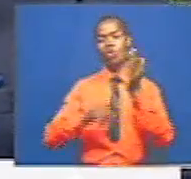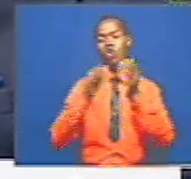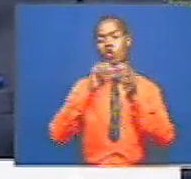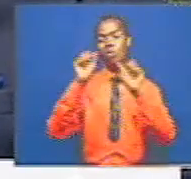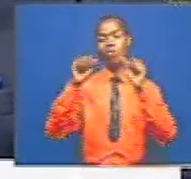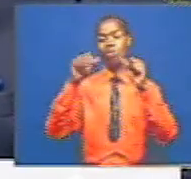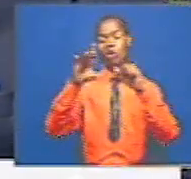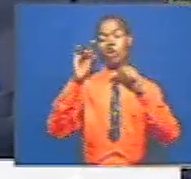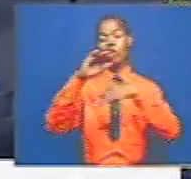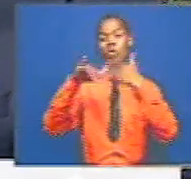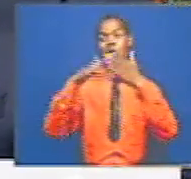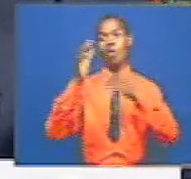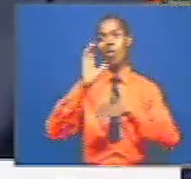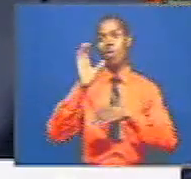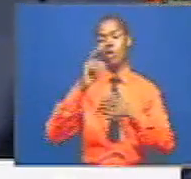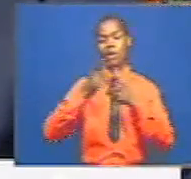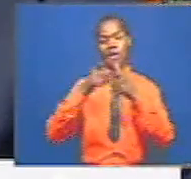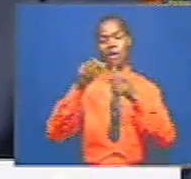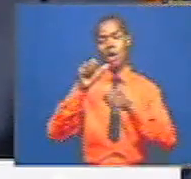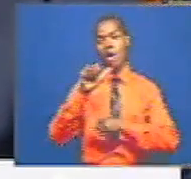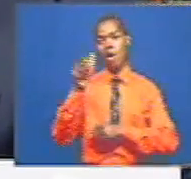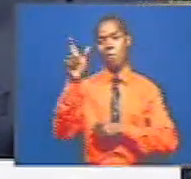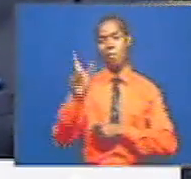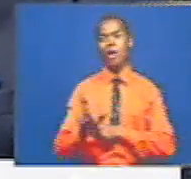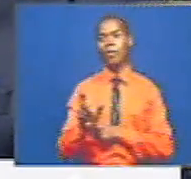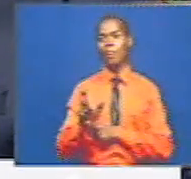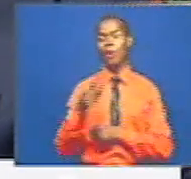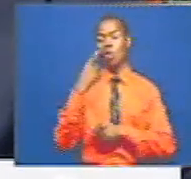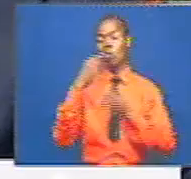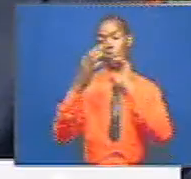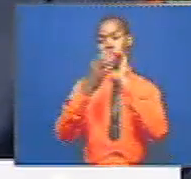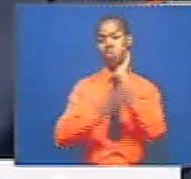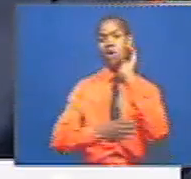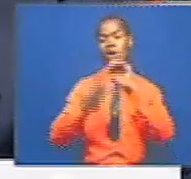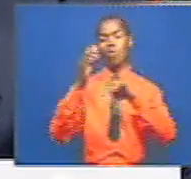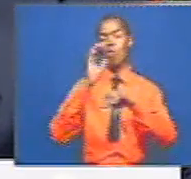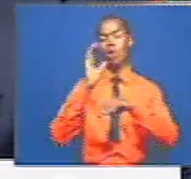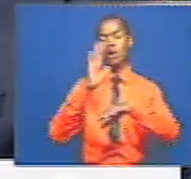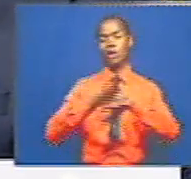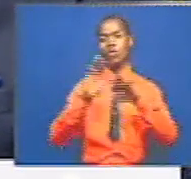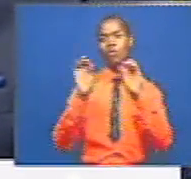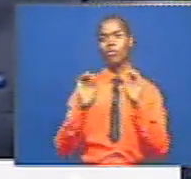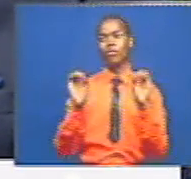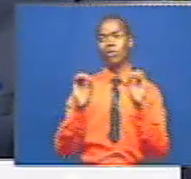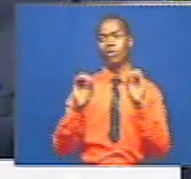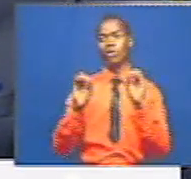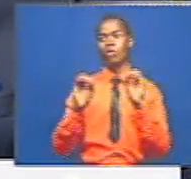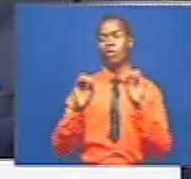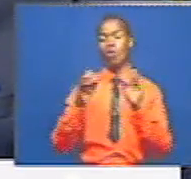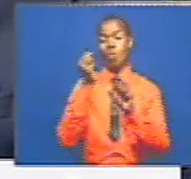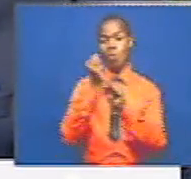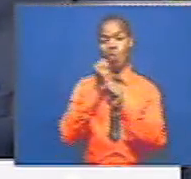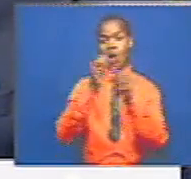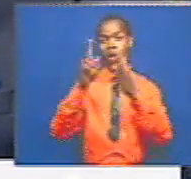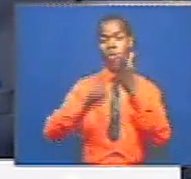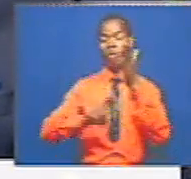you are upstream and you leave the other guy who is at lower stream without water. And what we are doing now as an authority is to